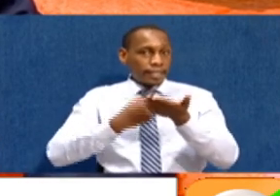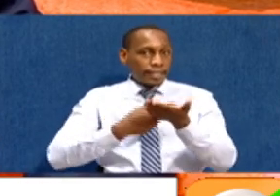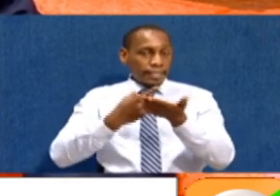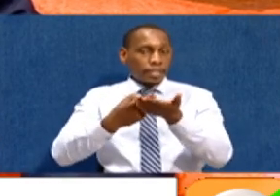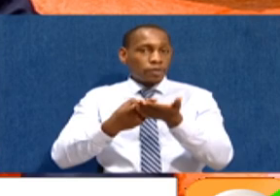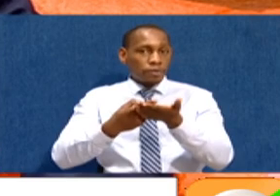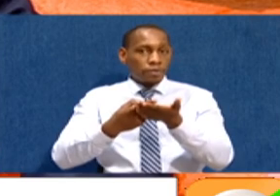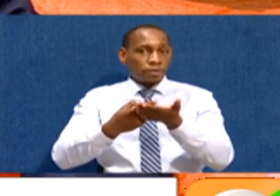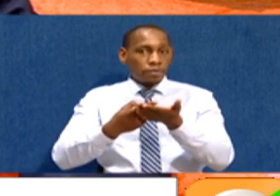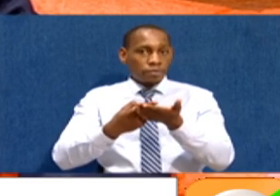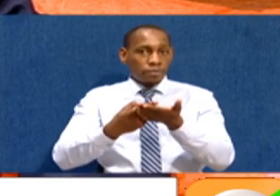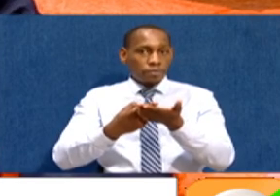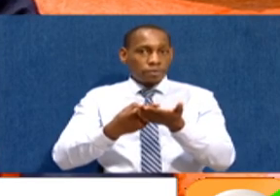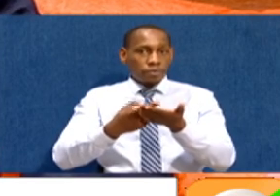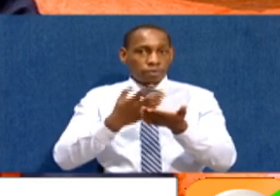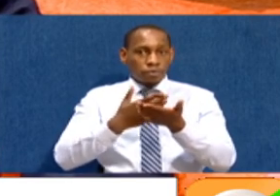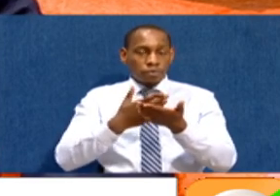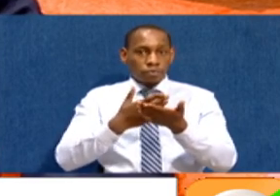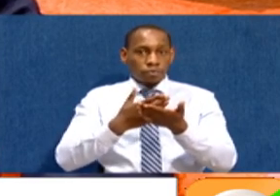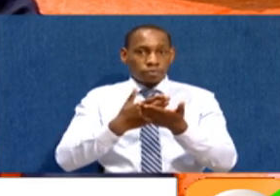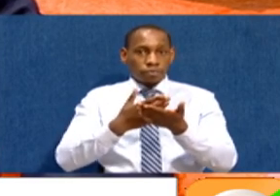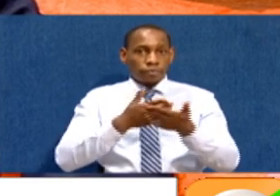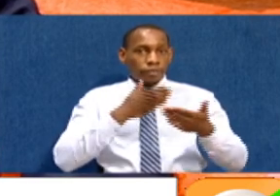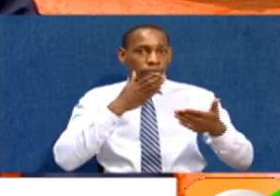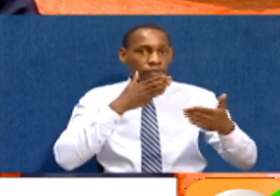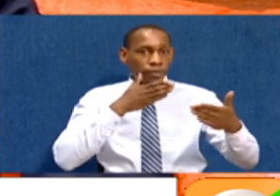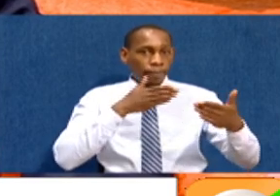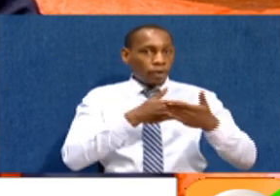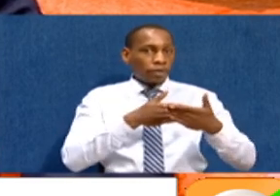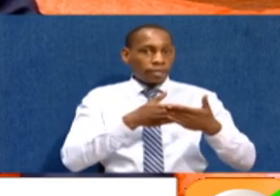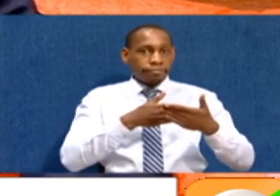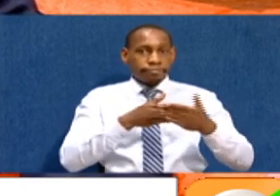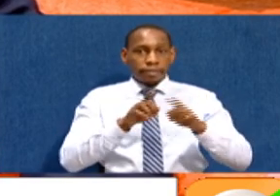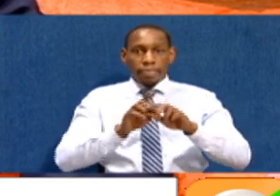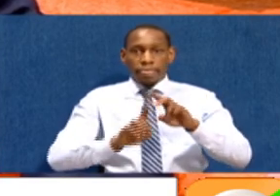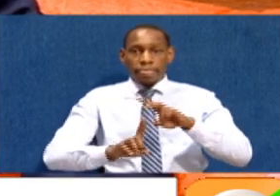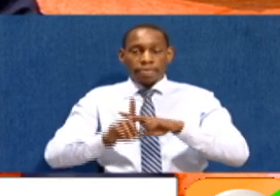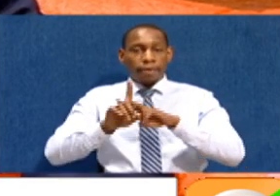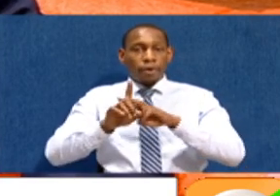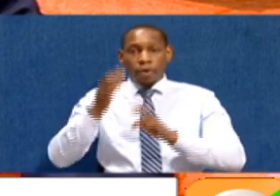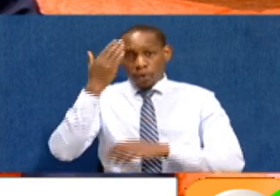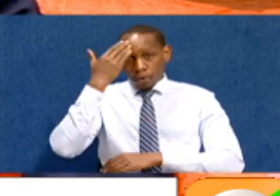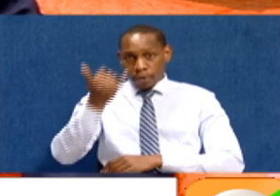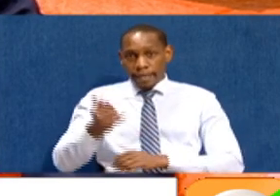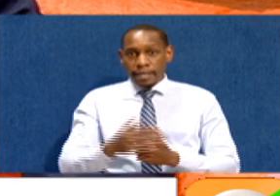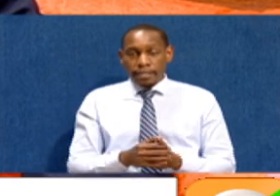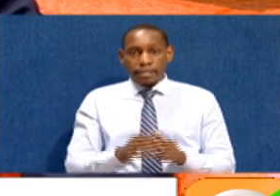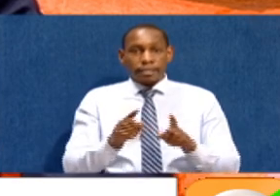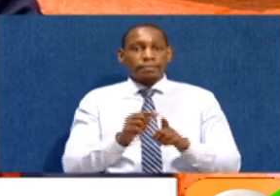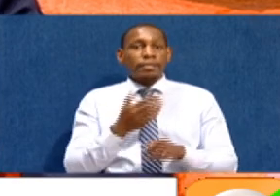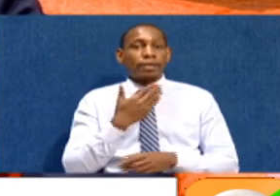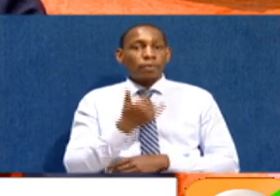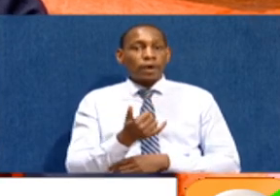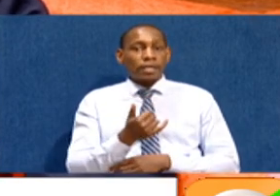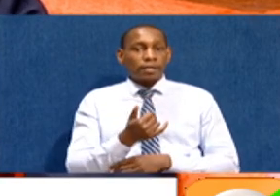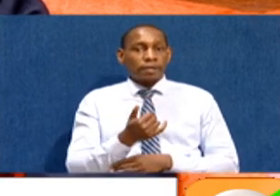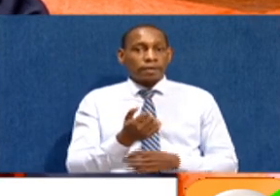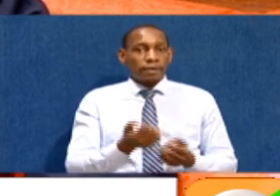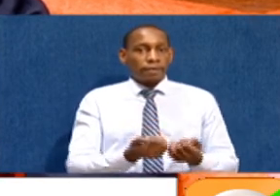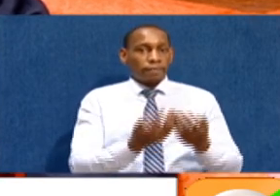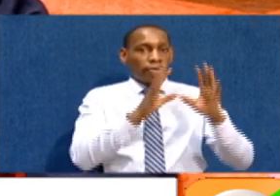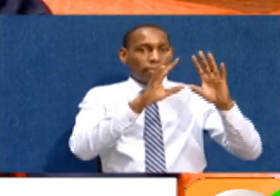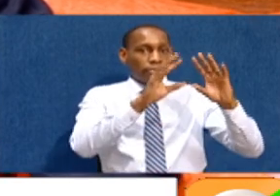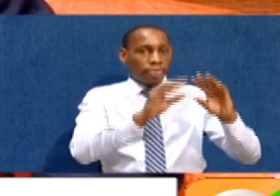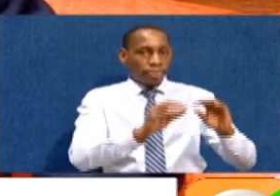conversations have been bottled and they have erupted, because it's like trying to cover a fire with the